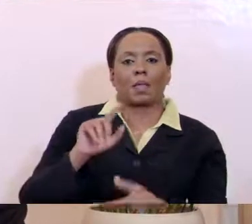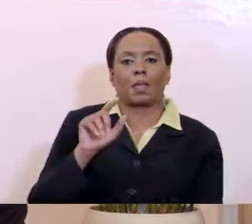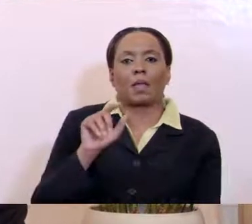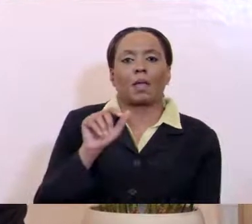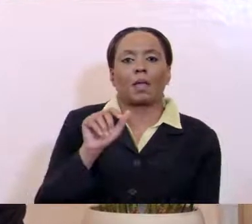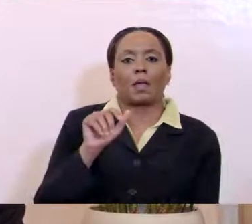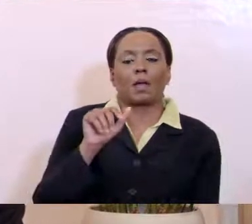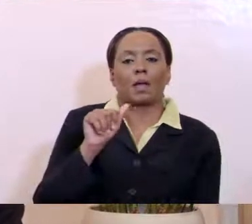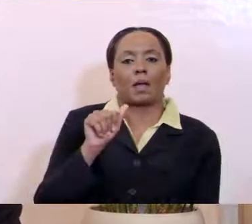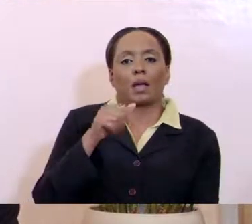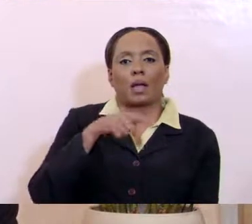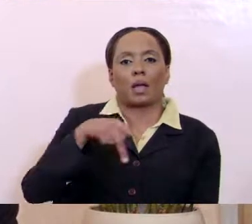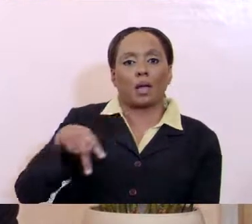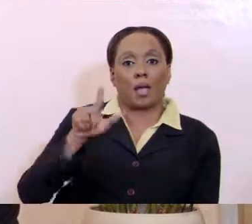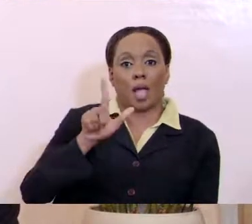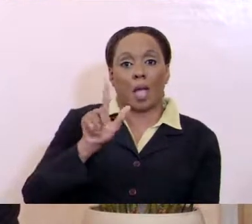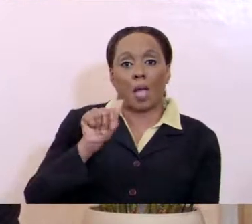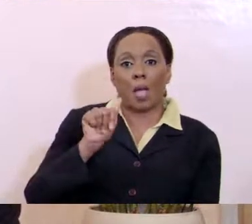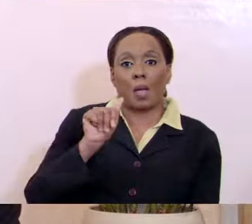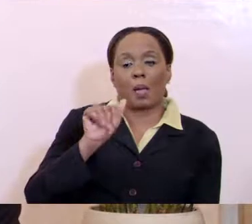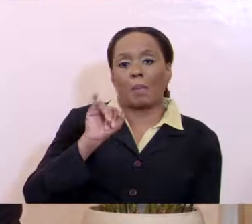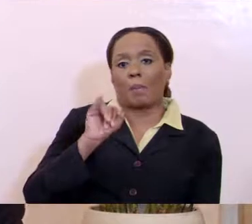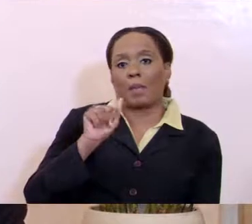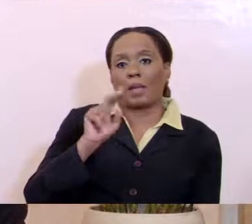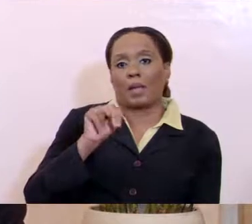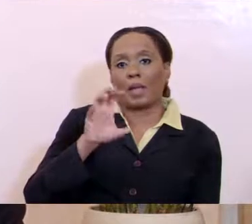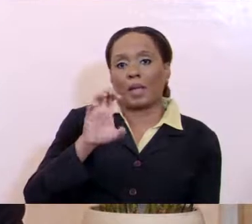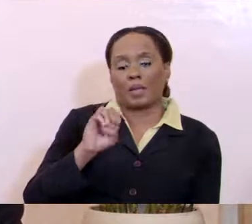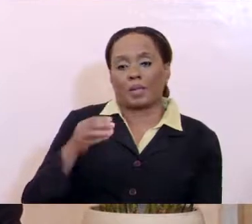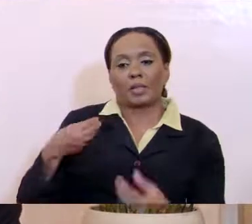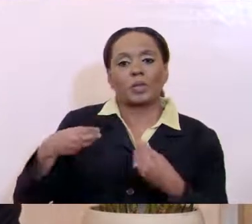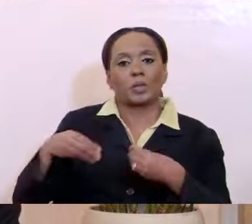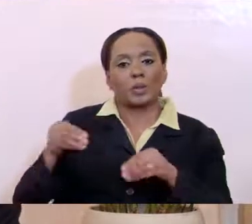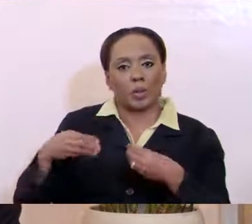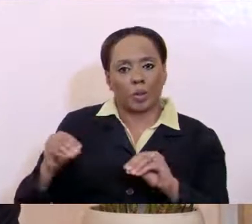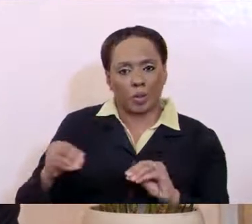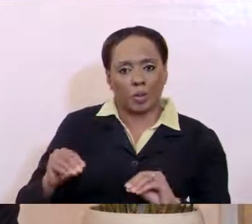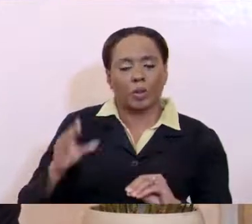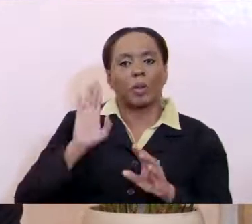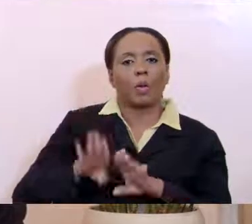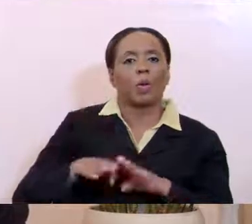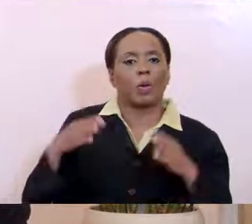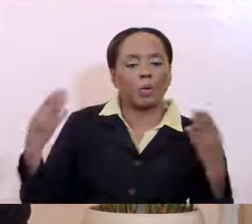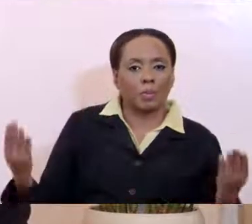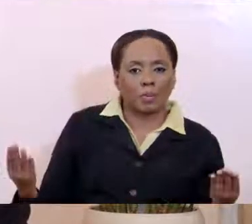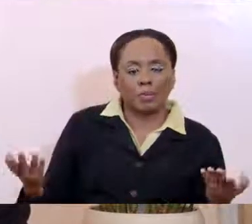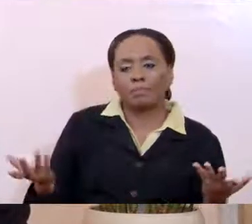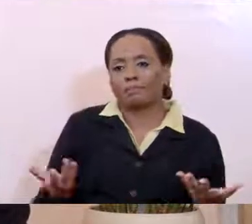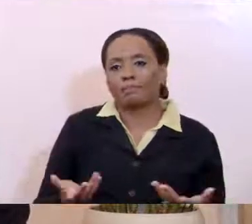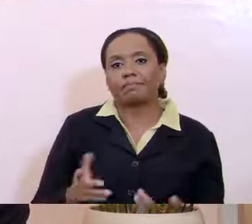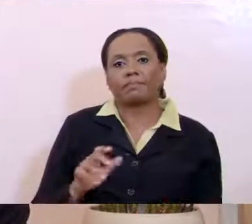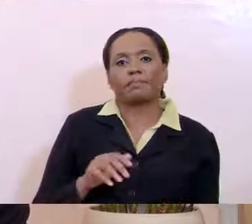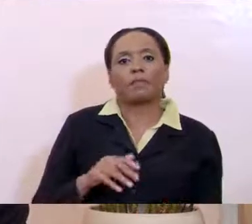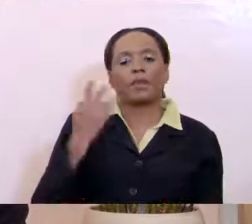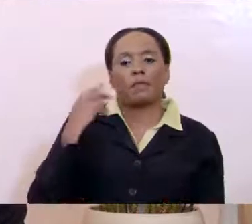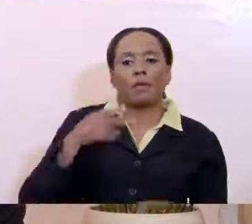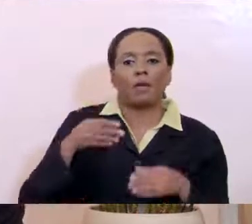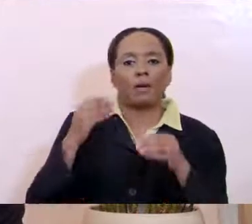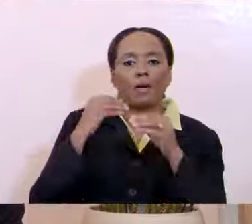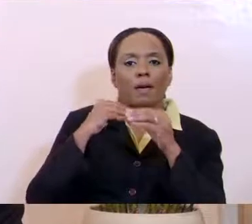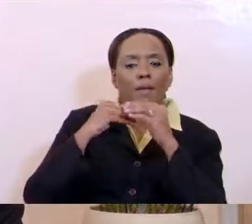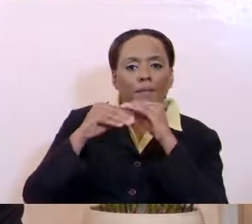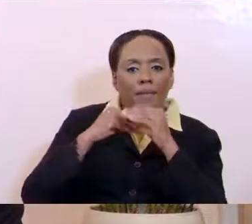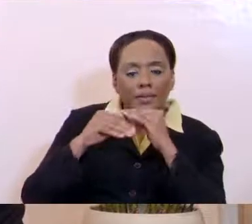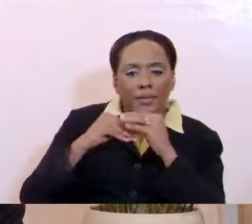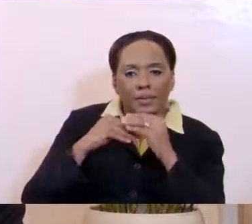effect from Monday for the sale, delivery, and installation of appliances and related things, so repairs and so on. Those